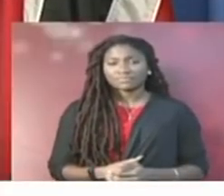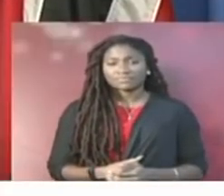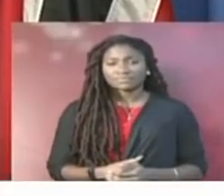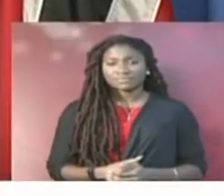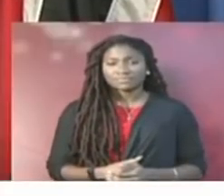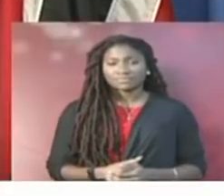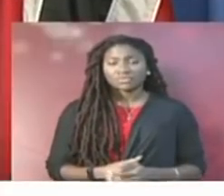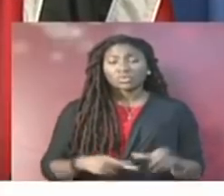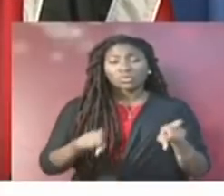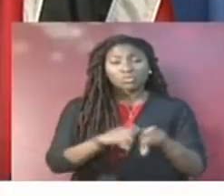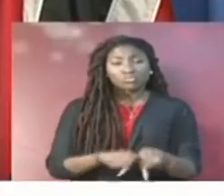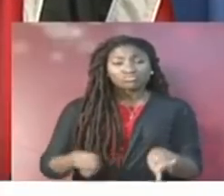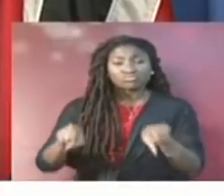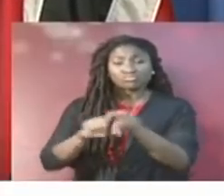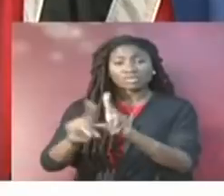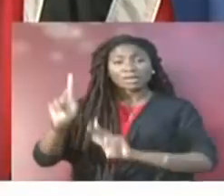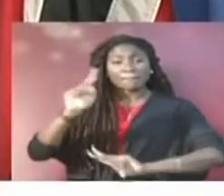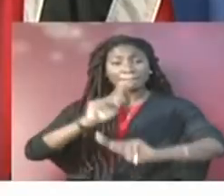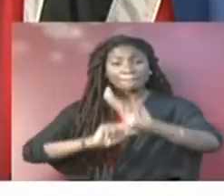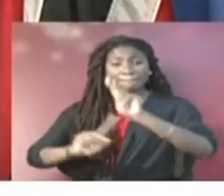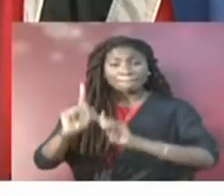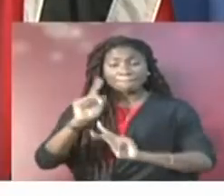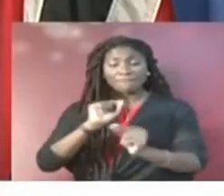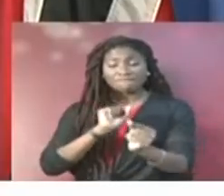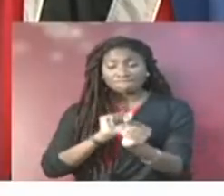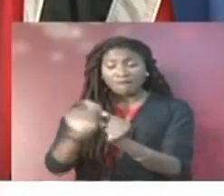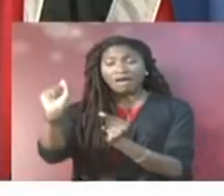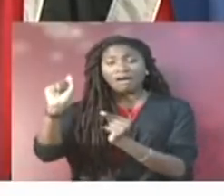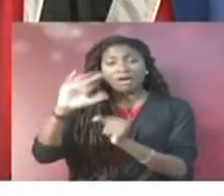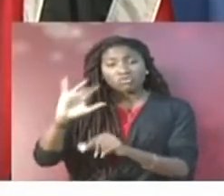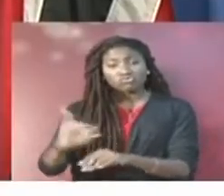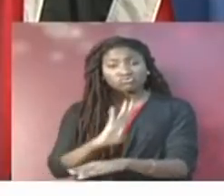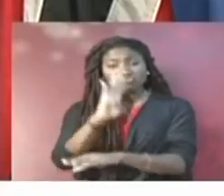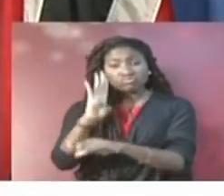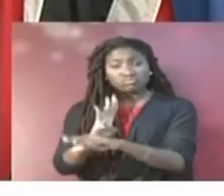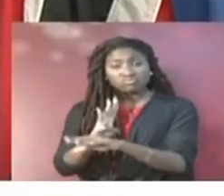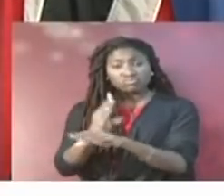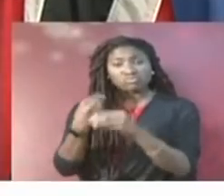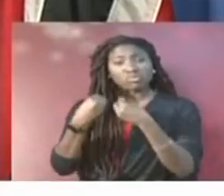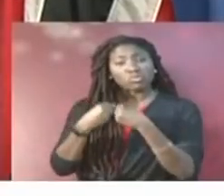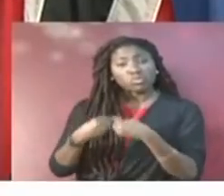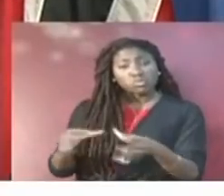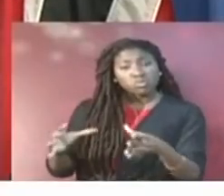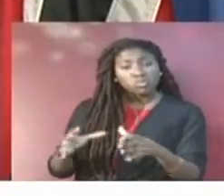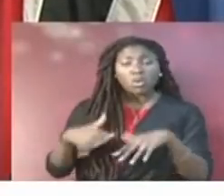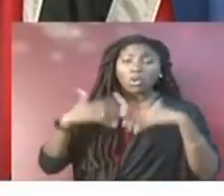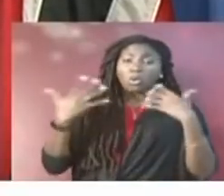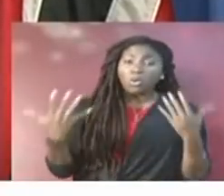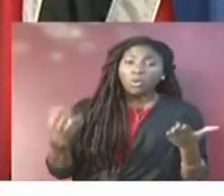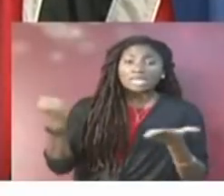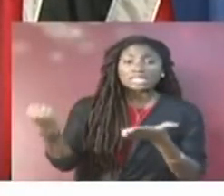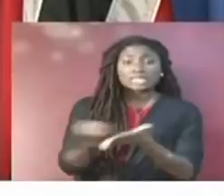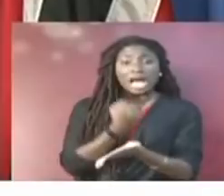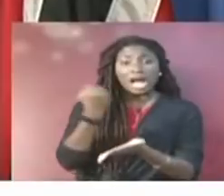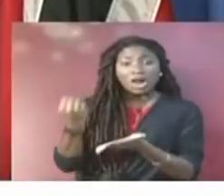people who were retrenched, terminated, or income reduced, we